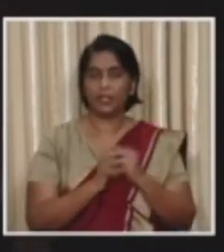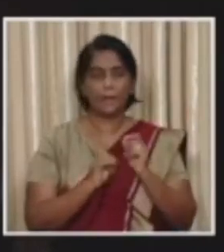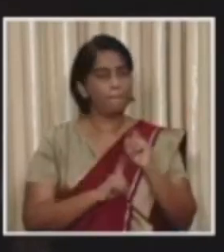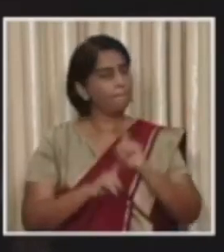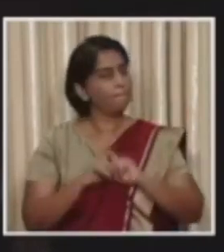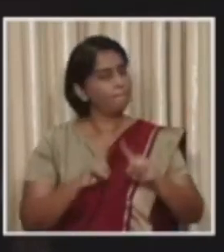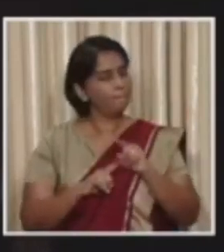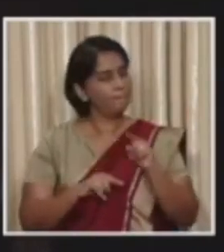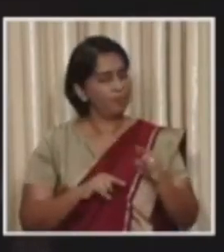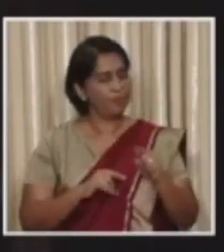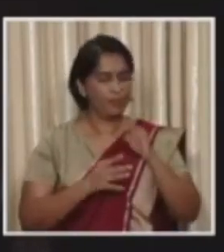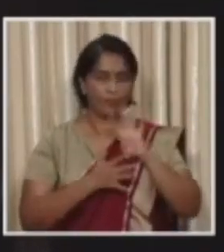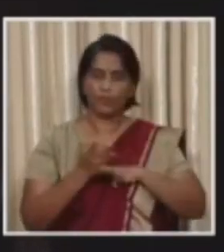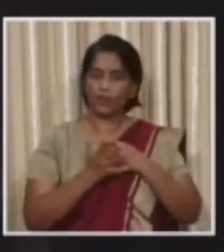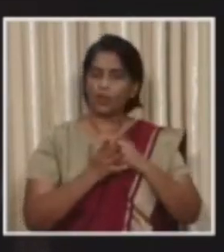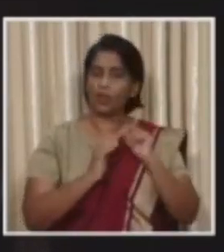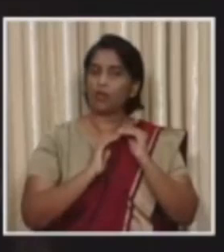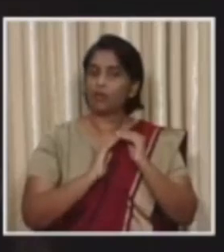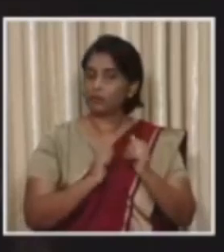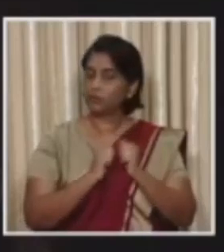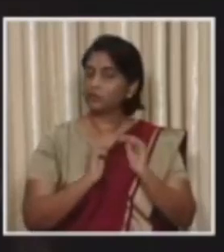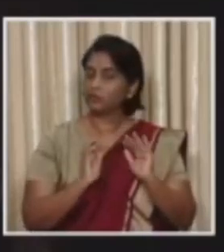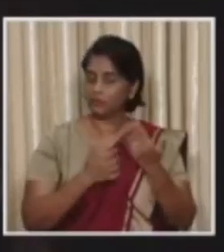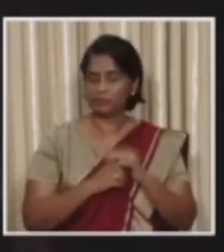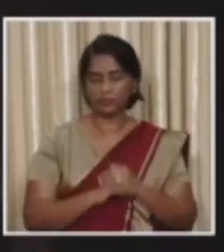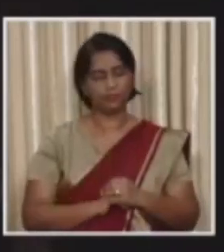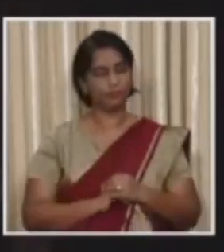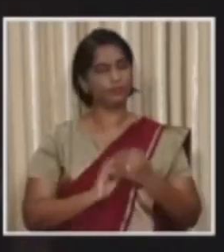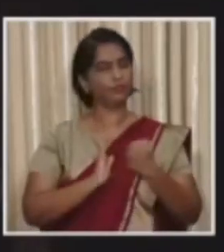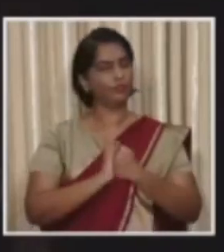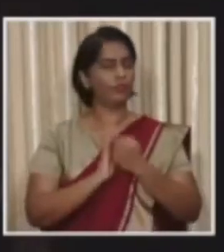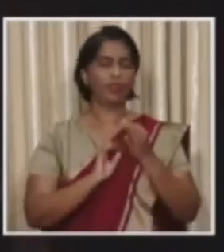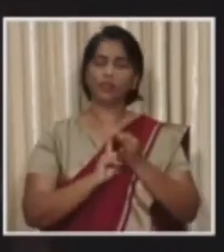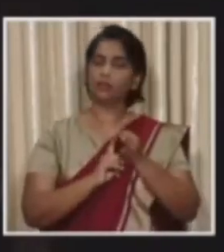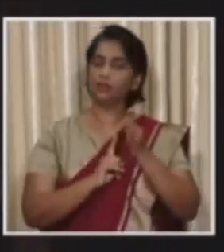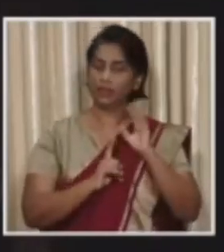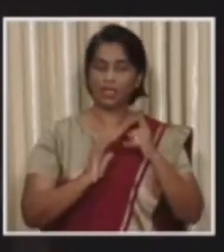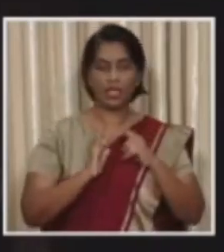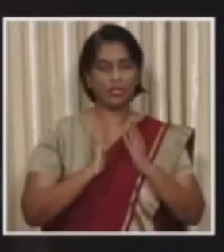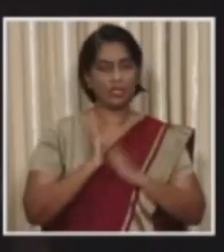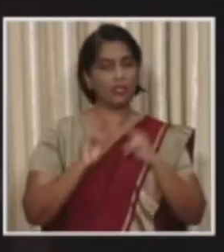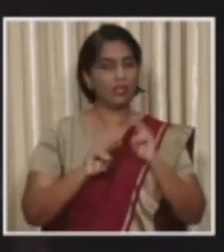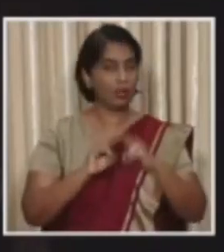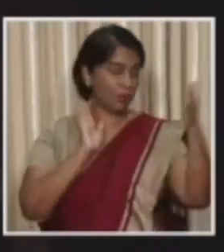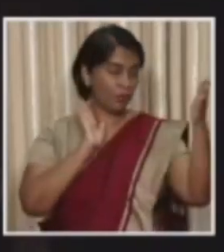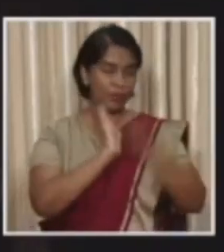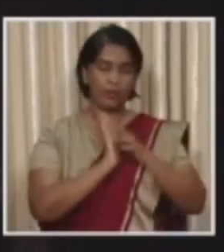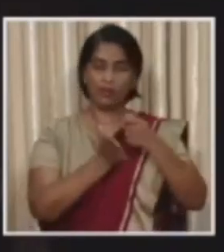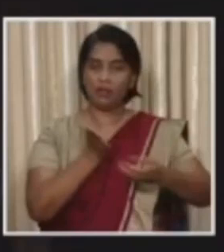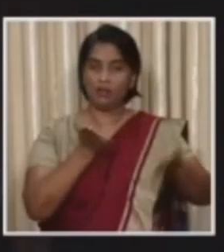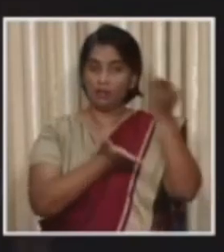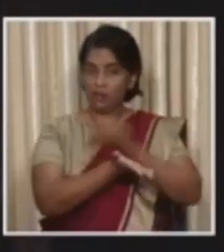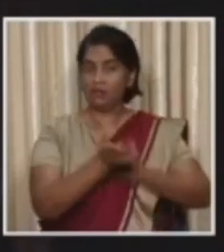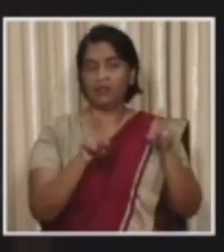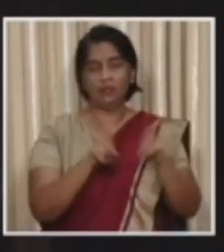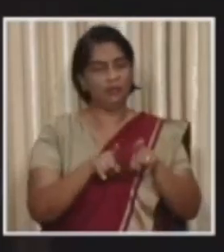parliamentu ayavaya karyalaya pihitivima garu janadhipathituma IMF ekat ekka karagatta wu giusume kotasak